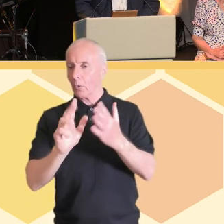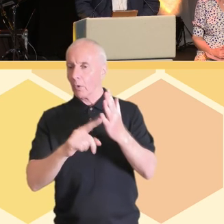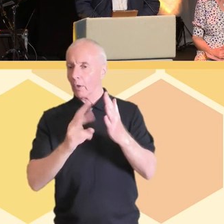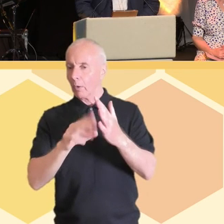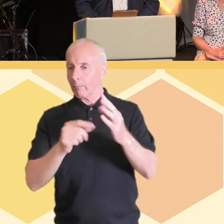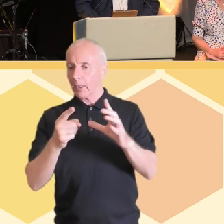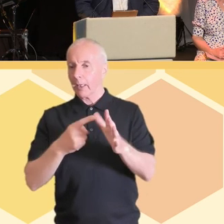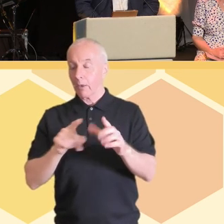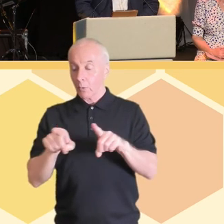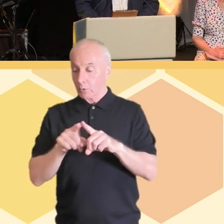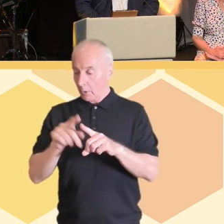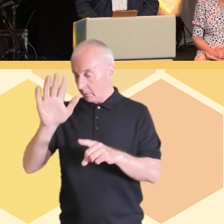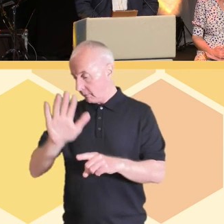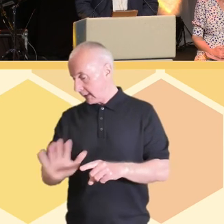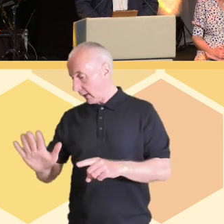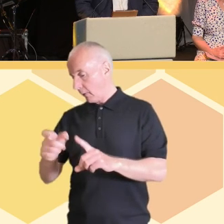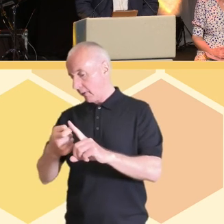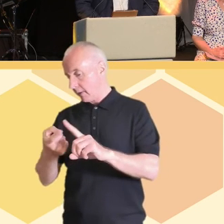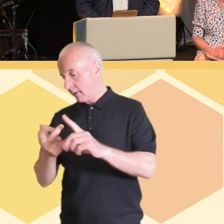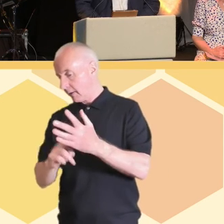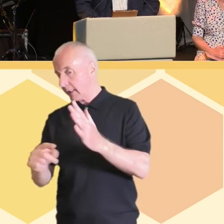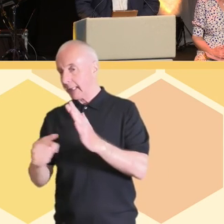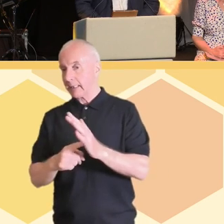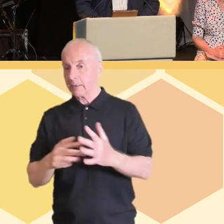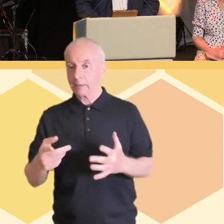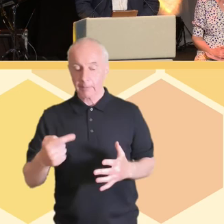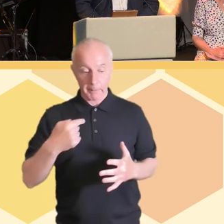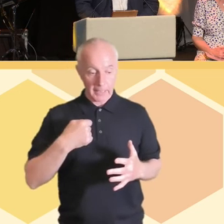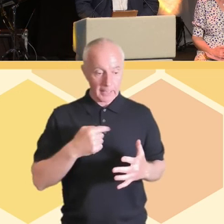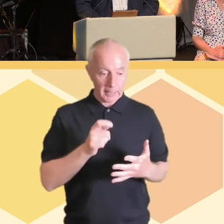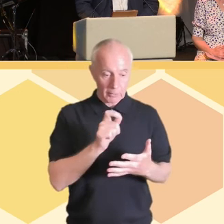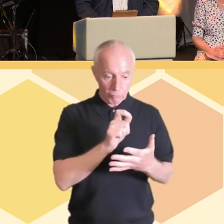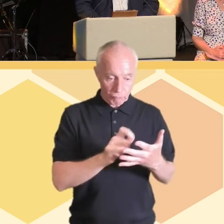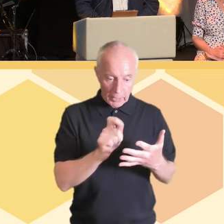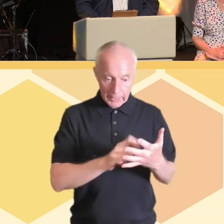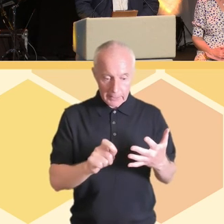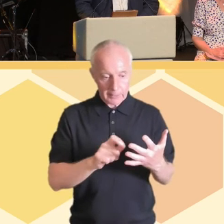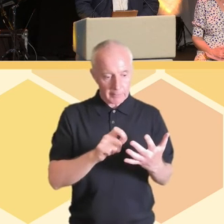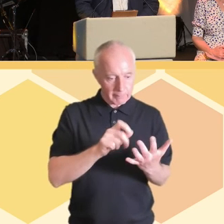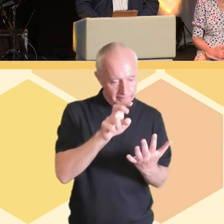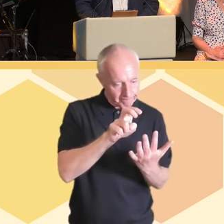Pembury in Kent. I've had opportunities to write and also to record.